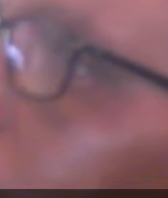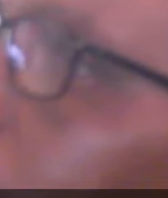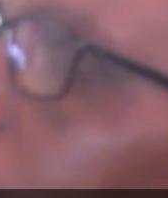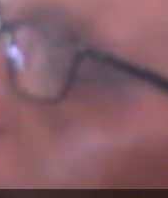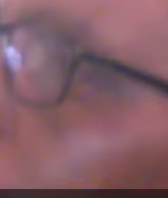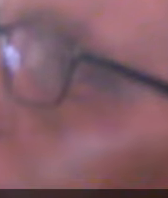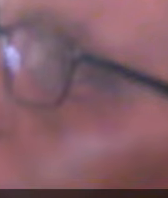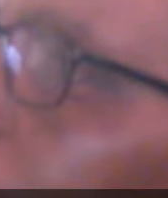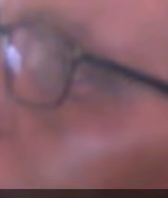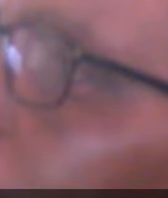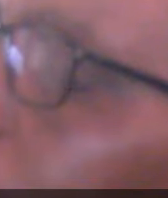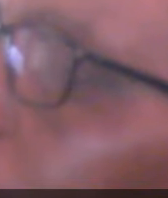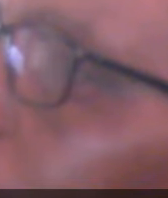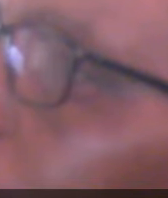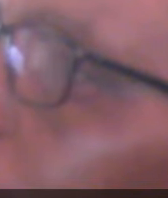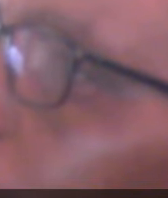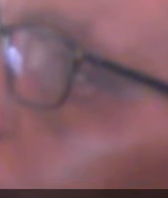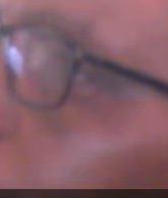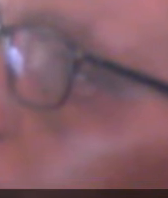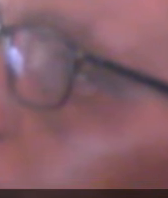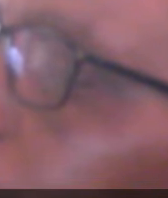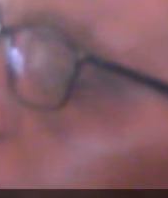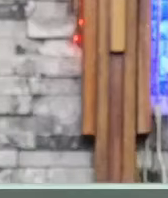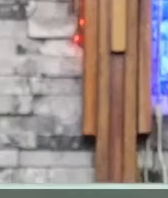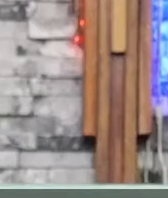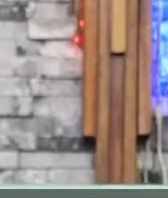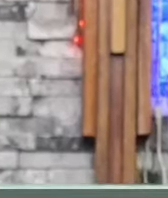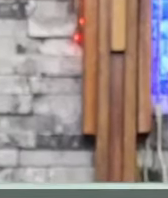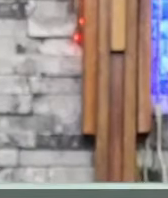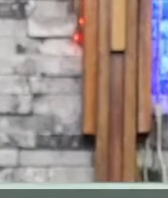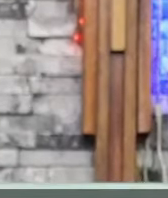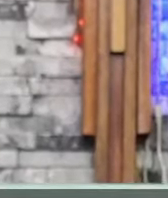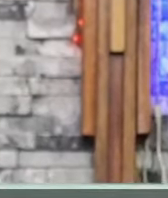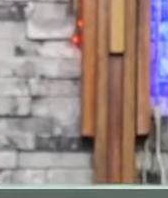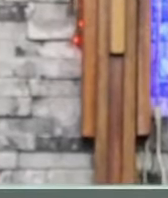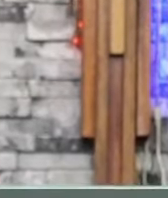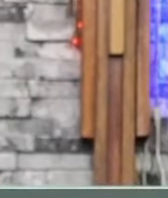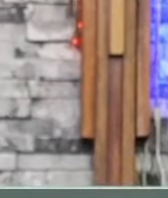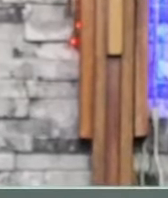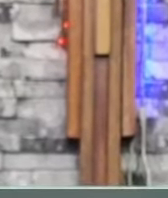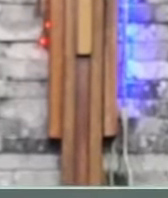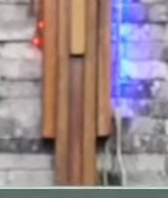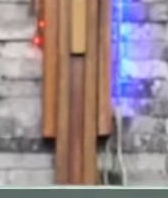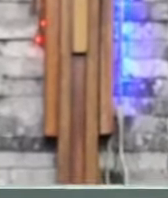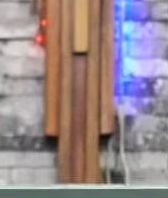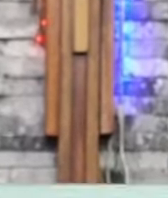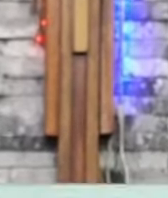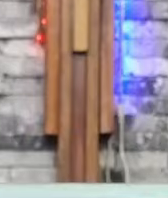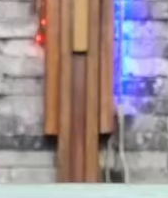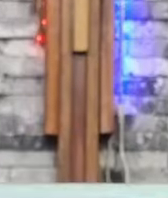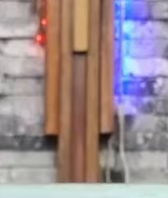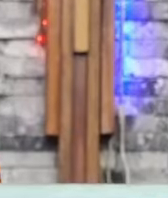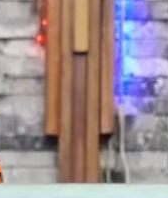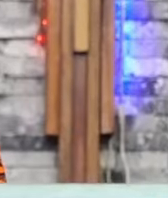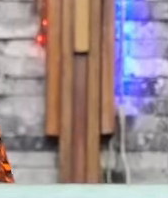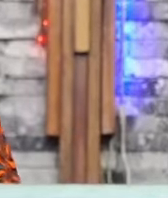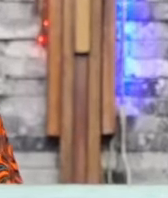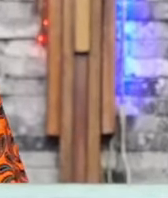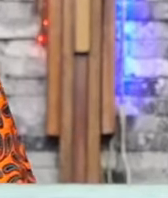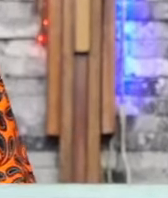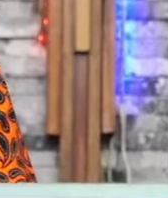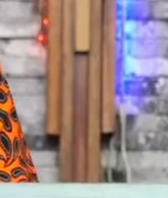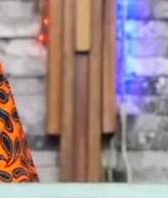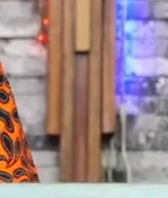my soul. That's all he said. Even if you're liposema. Because he knew I've lost